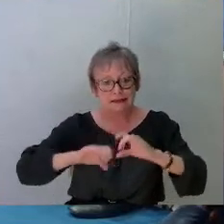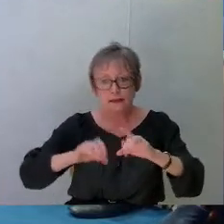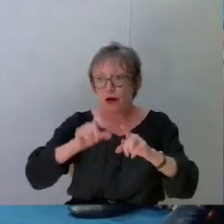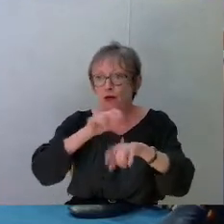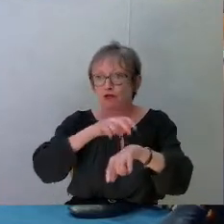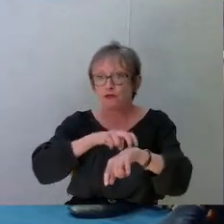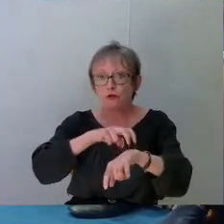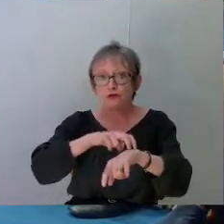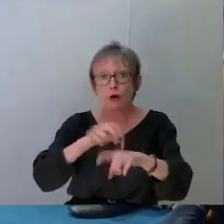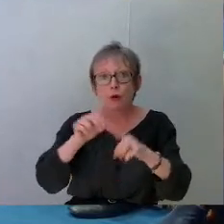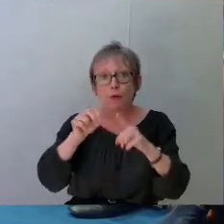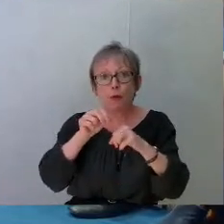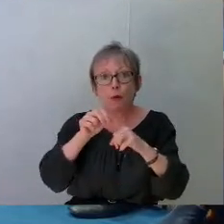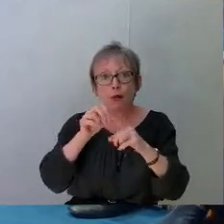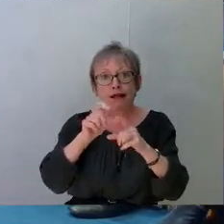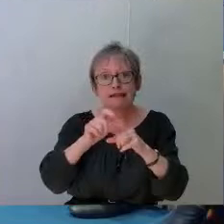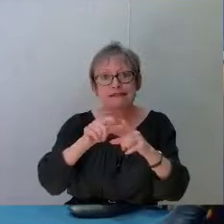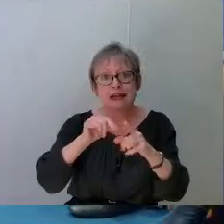Davis.